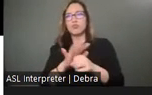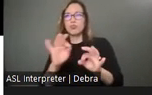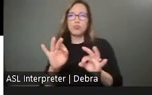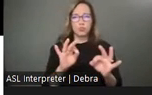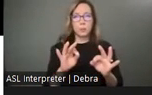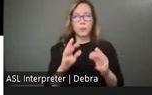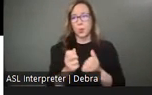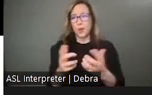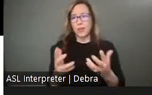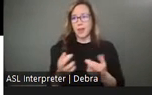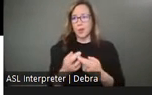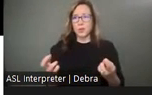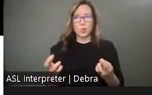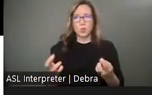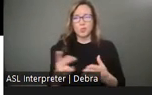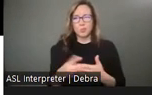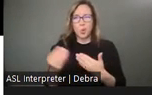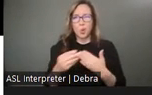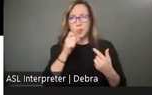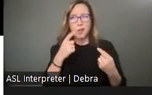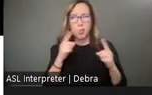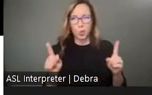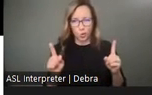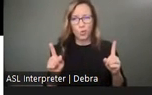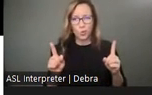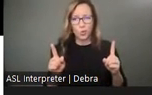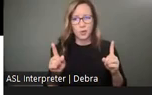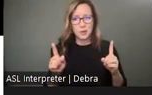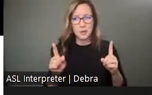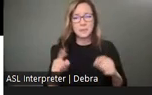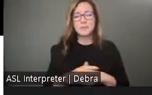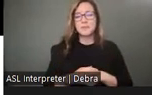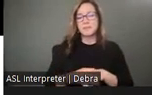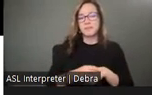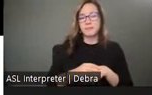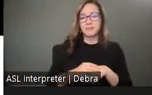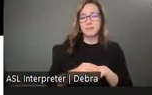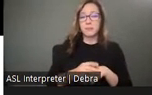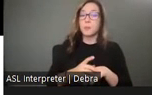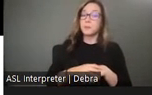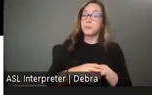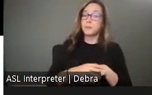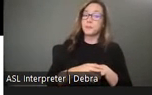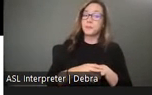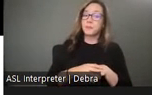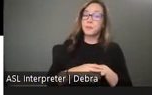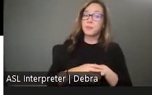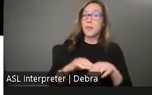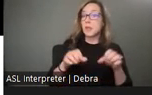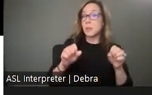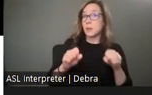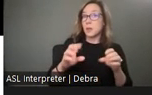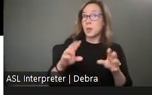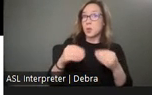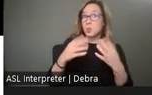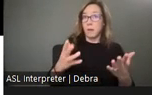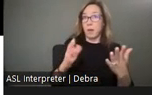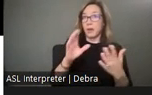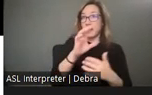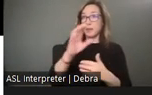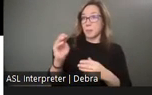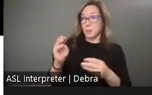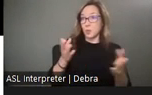program doesn't work. So there should also be the ability to provide those case management